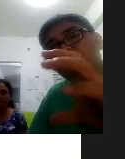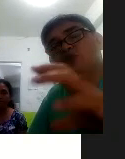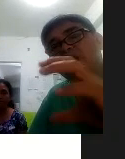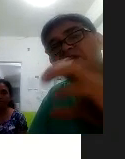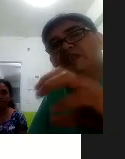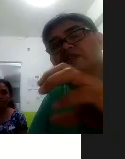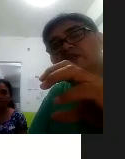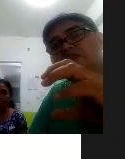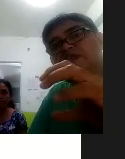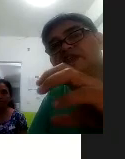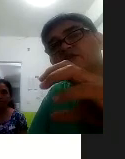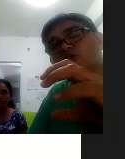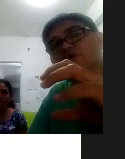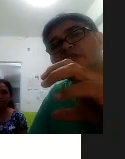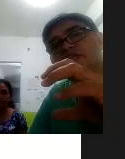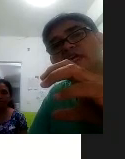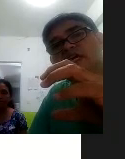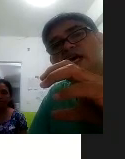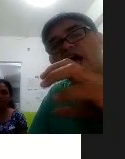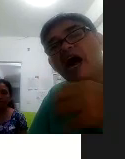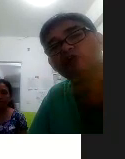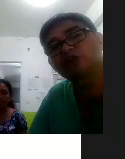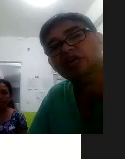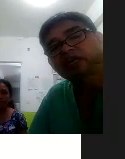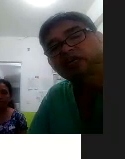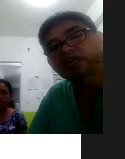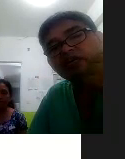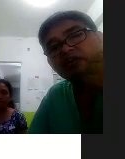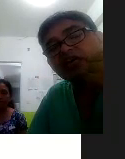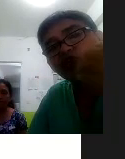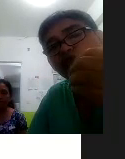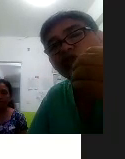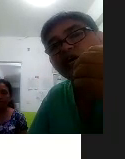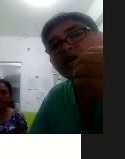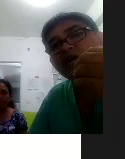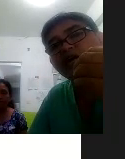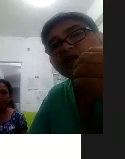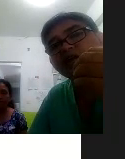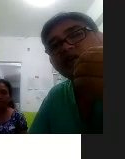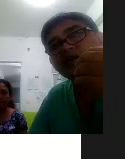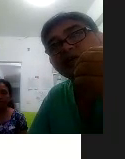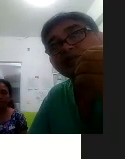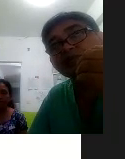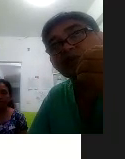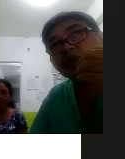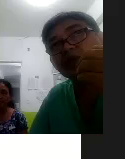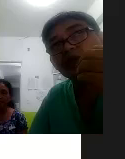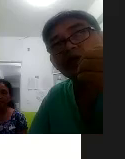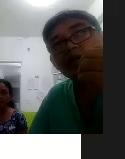show midwives here in this hospital how they should